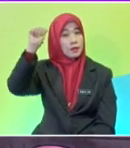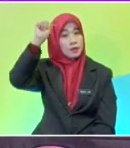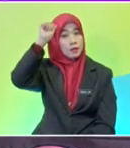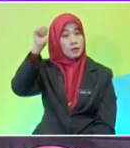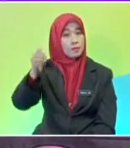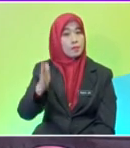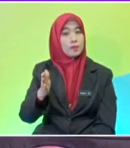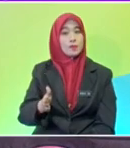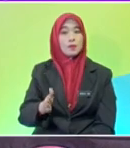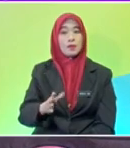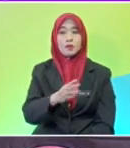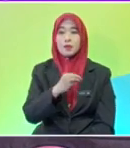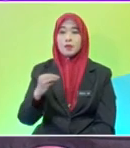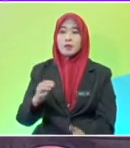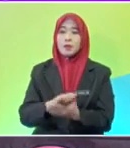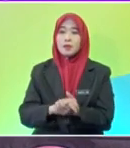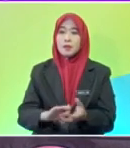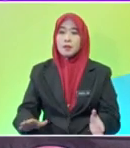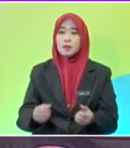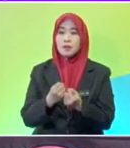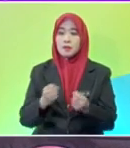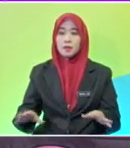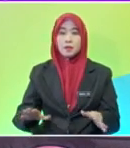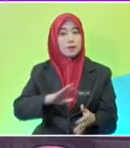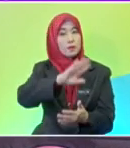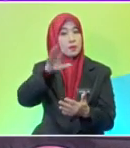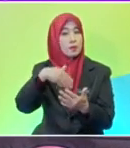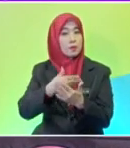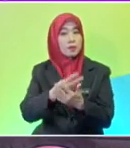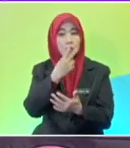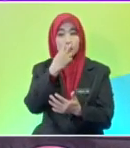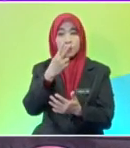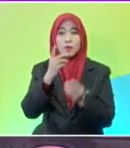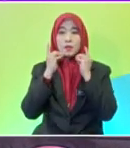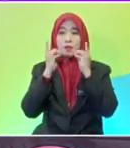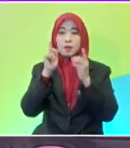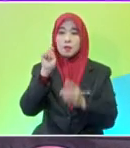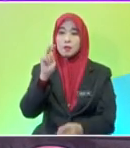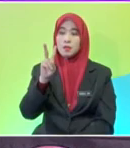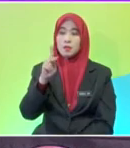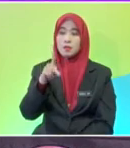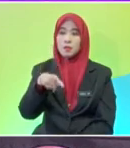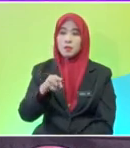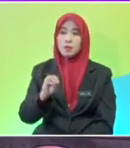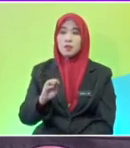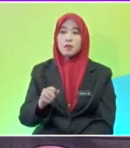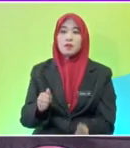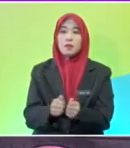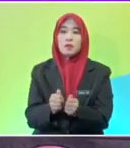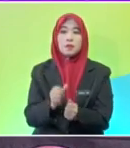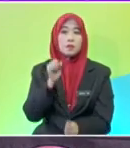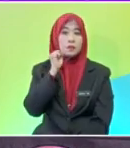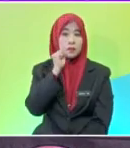And salam sejahtera everyone. You're watching EduwebTV KPM with me, Shafika Farahin. And today we are going to